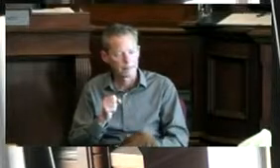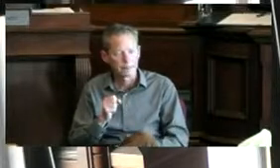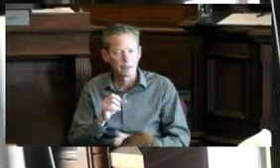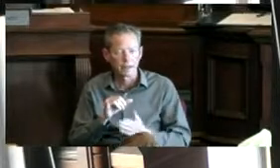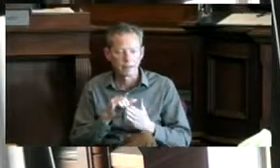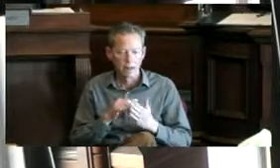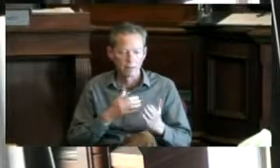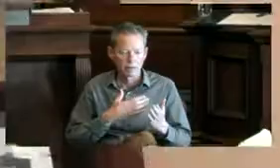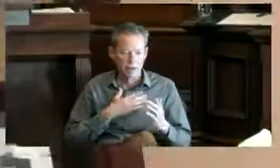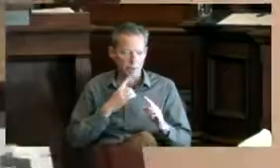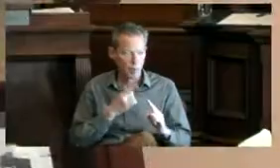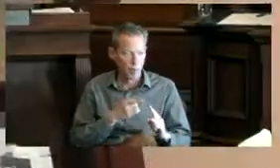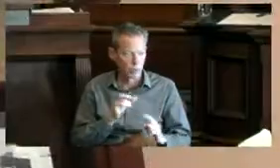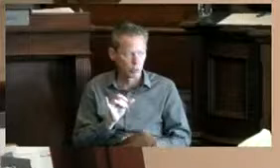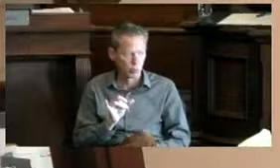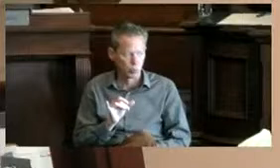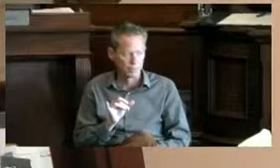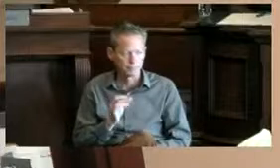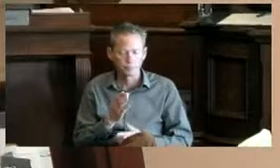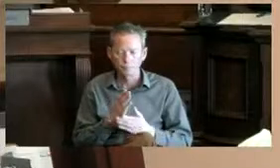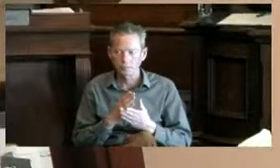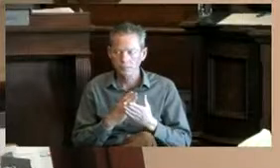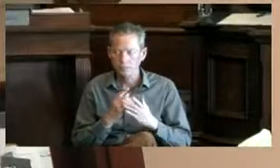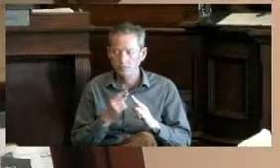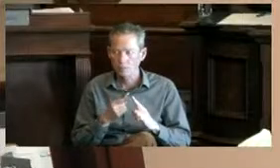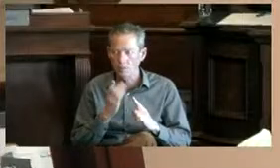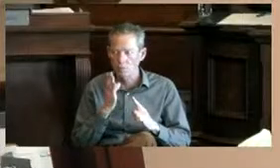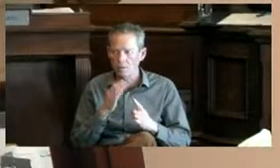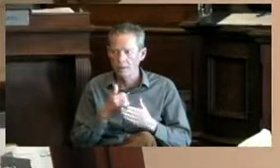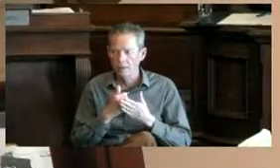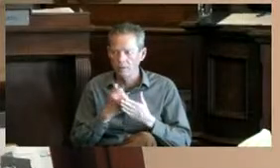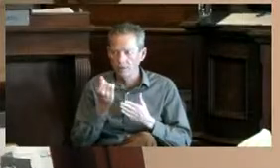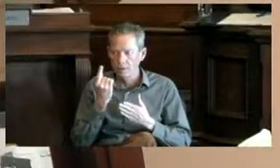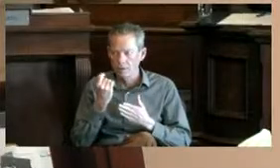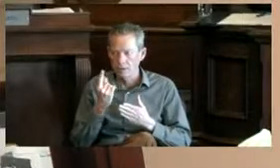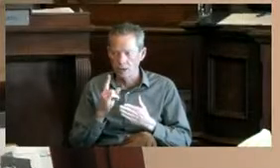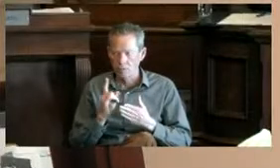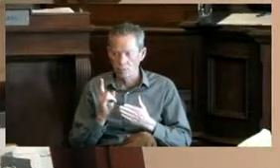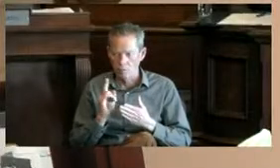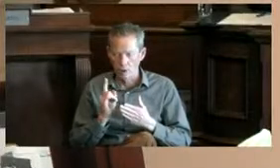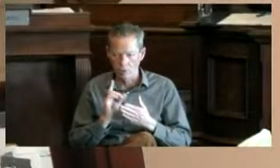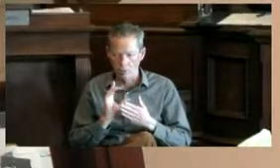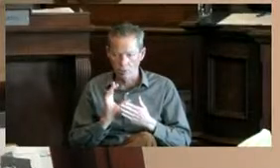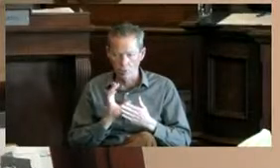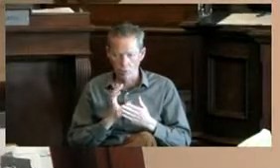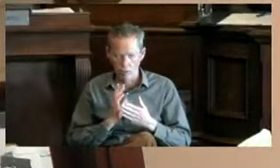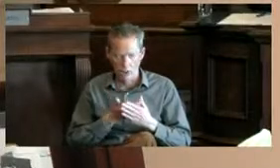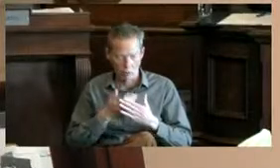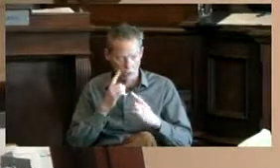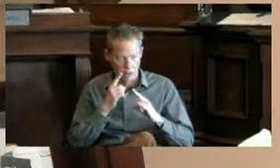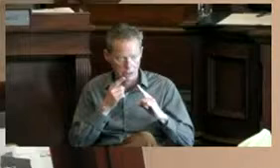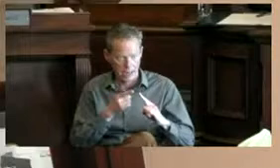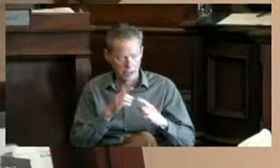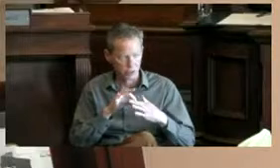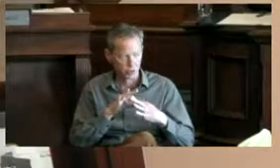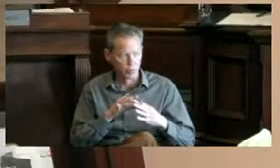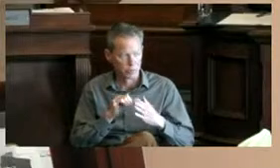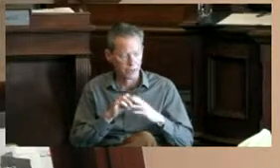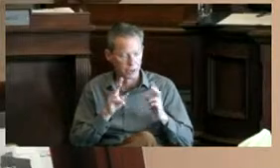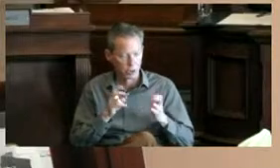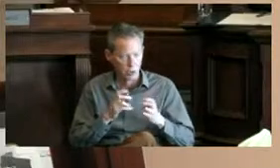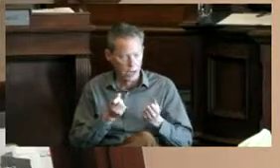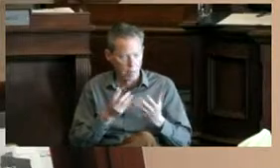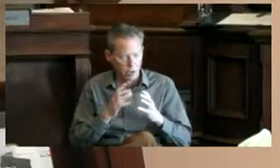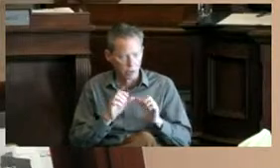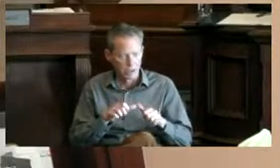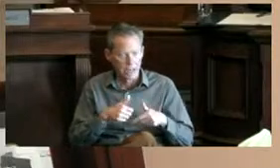kind of my point too, is at some point it would be helpful to understand where our line is in terms of this issue and how far we go